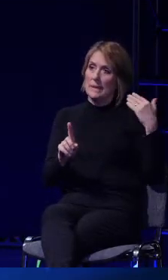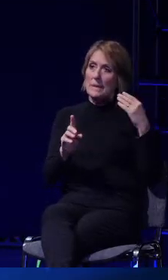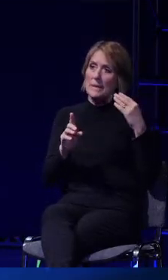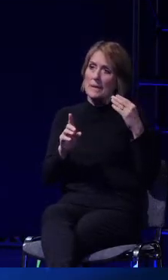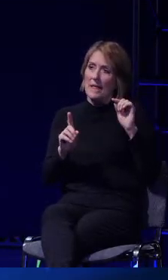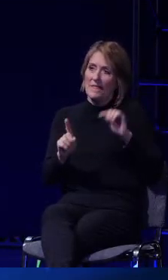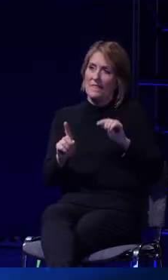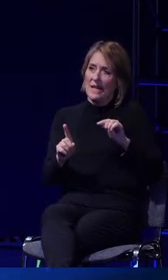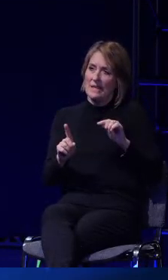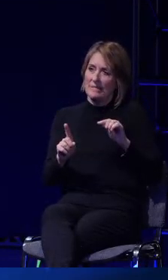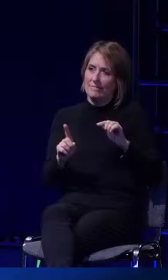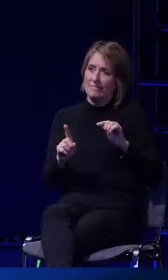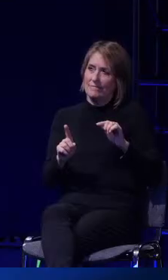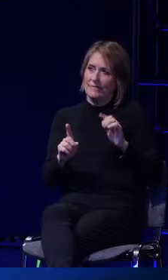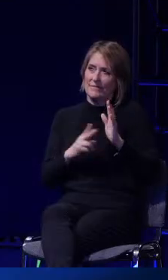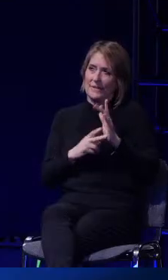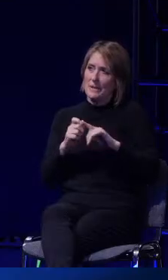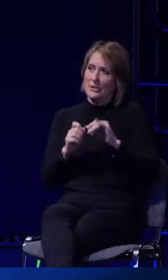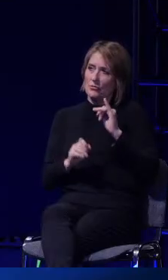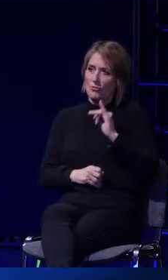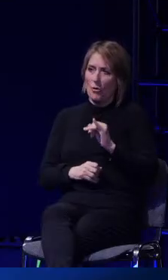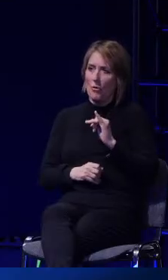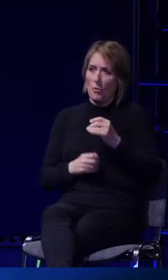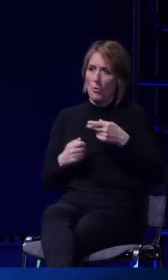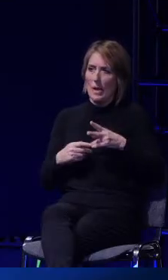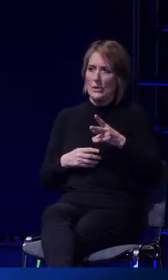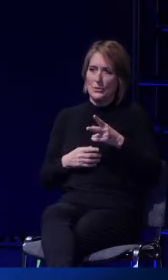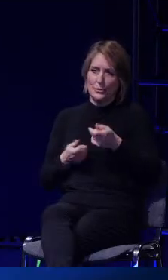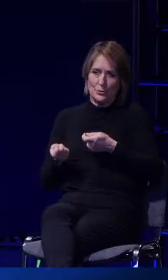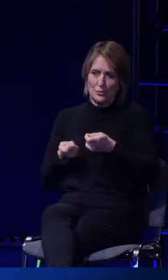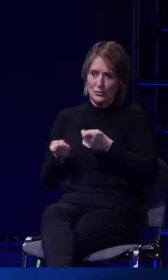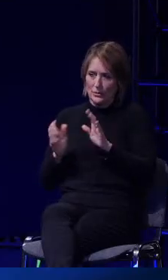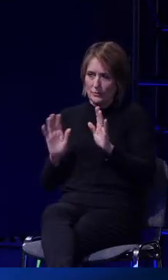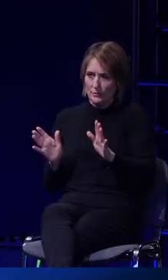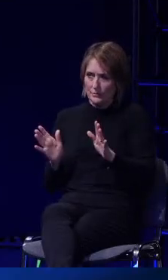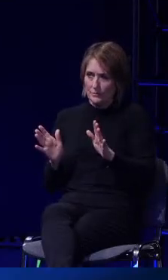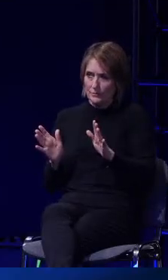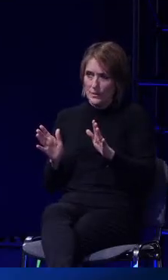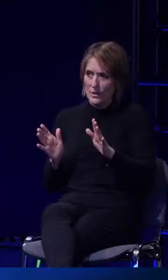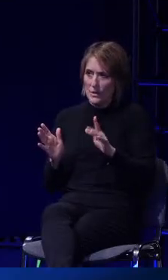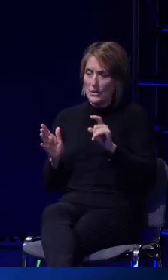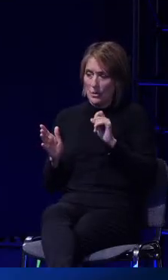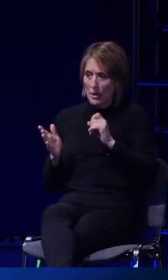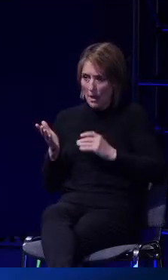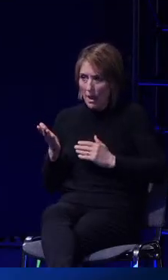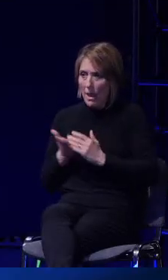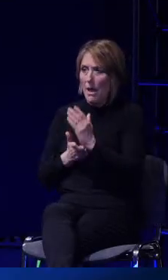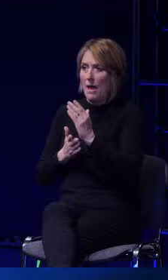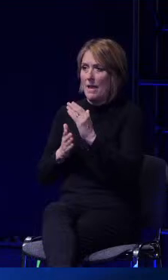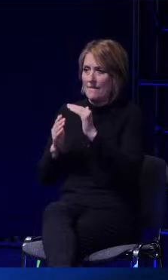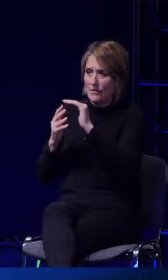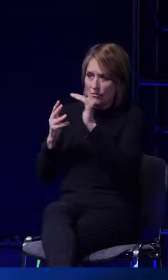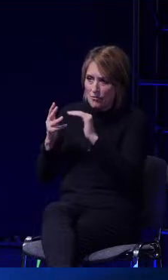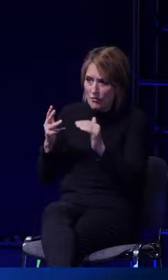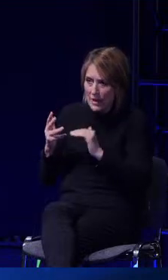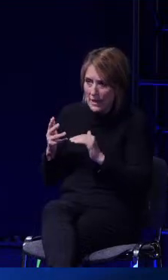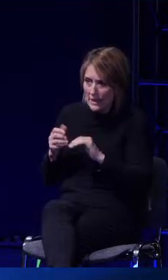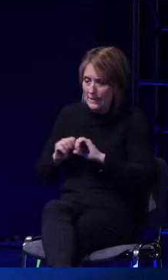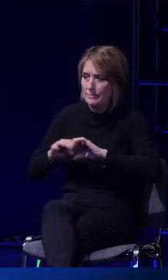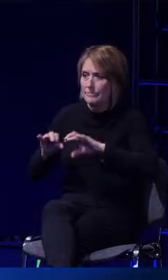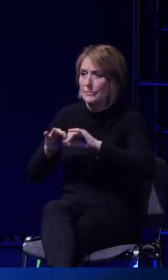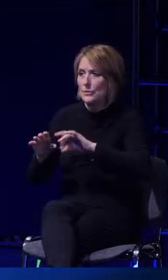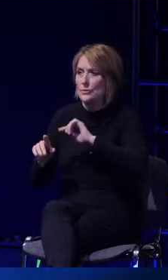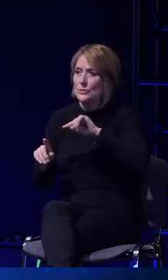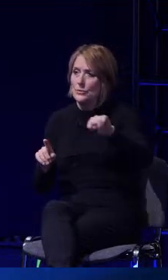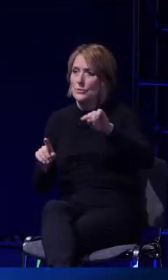was the wrong place to sort of control that, so we were sending out a live grade output from the DIT to the volume, so that was all